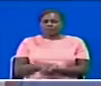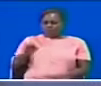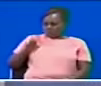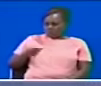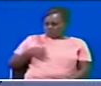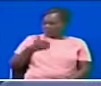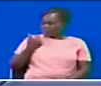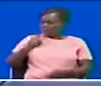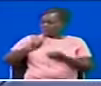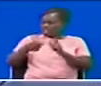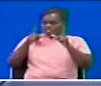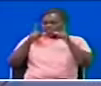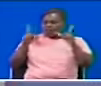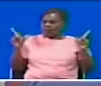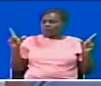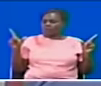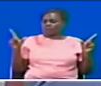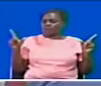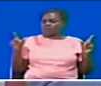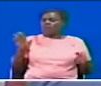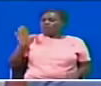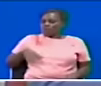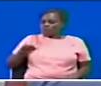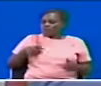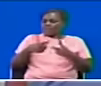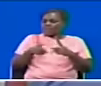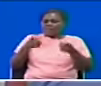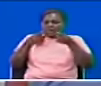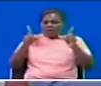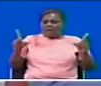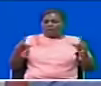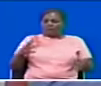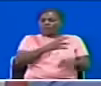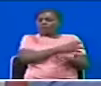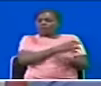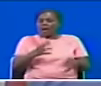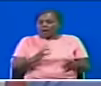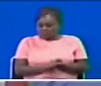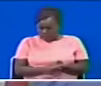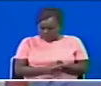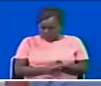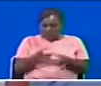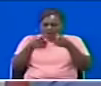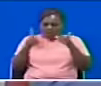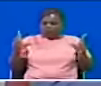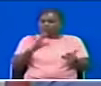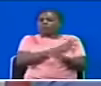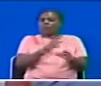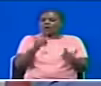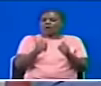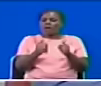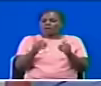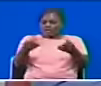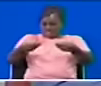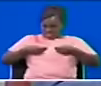to change the language. They need to start speaking the language of power. Okay. And the language of power is not give